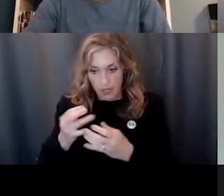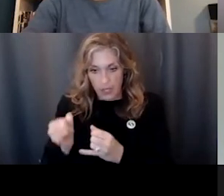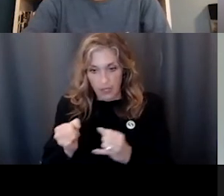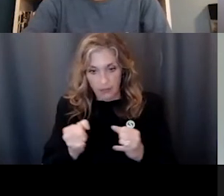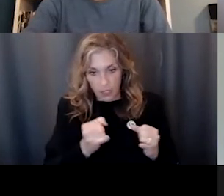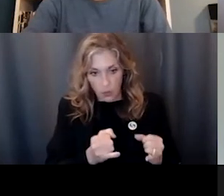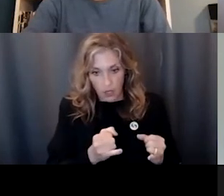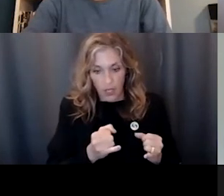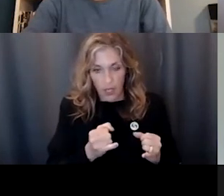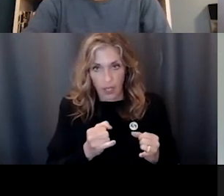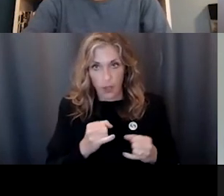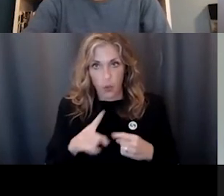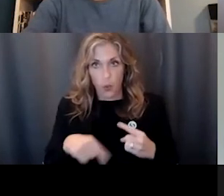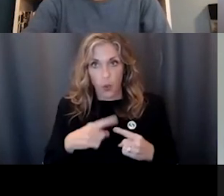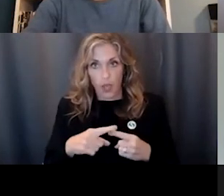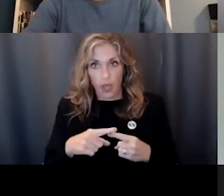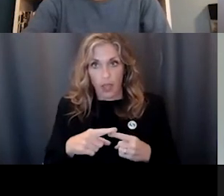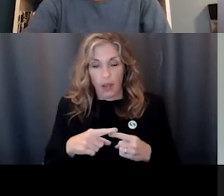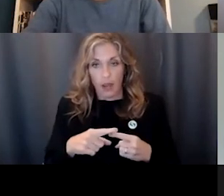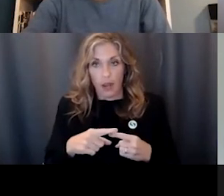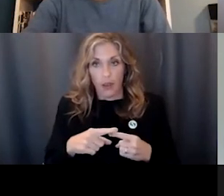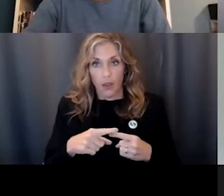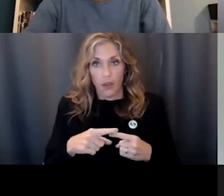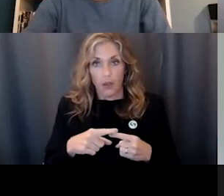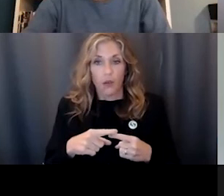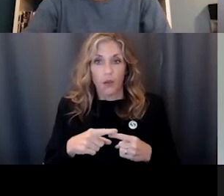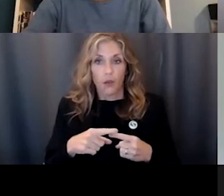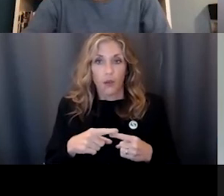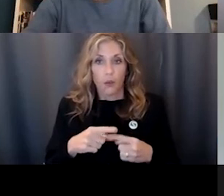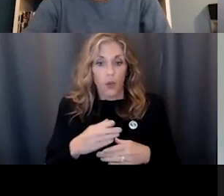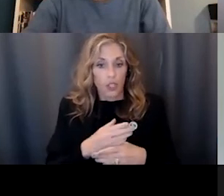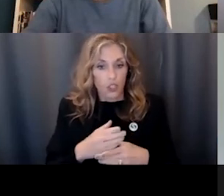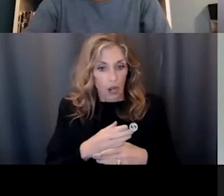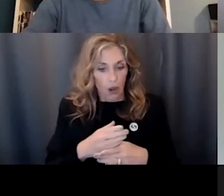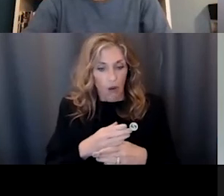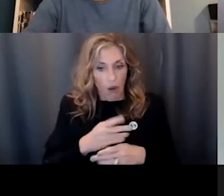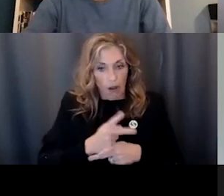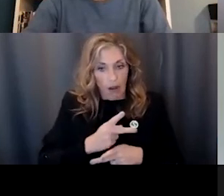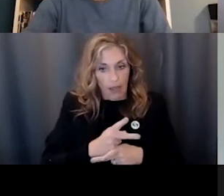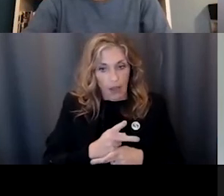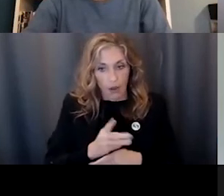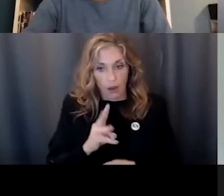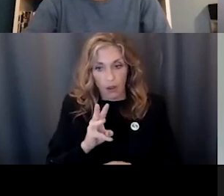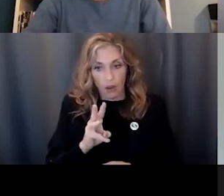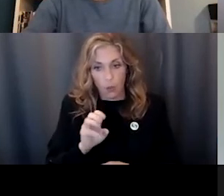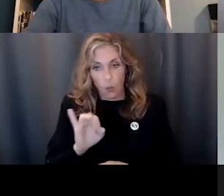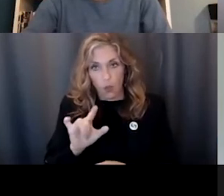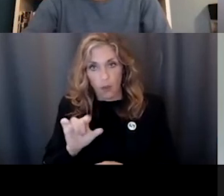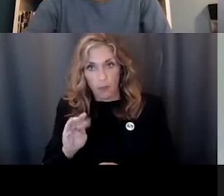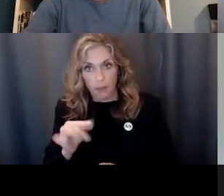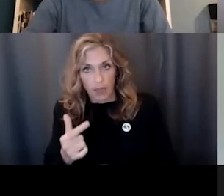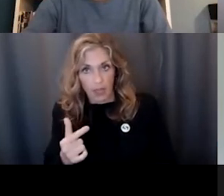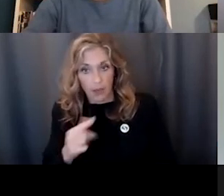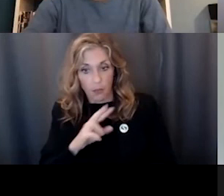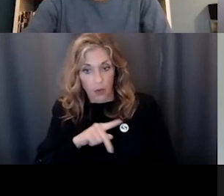to position our self-care and well-being as an important part to ourselves personally and professionally, and that